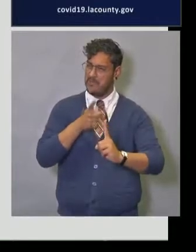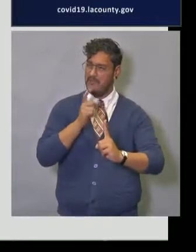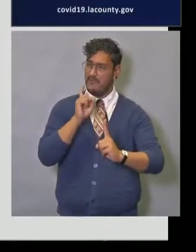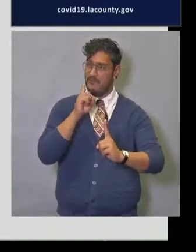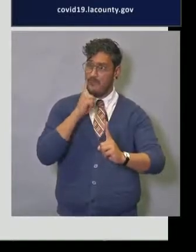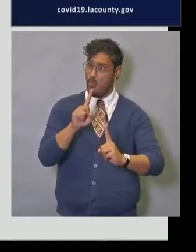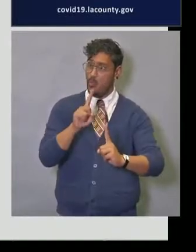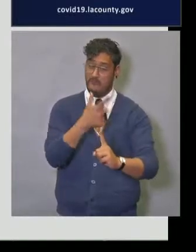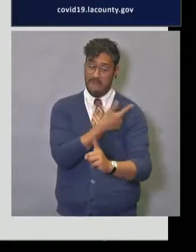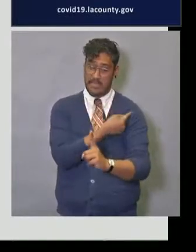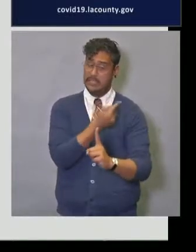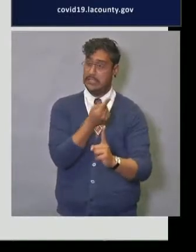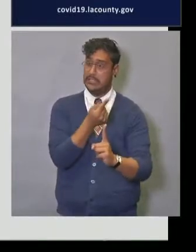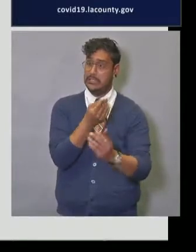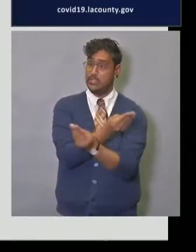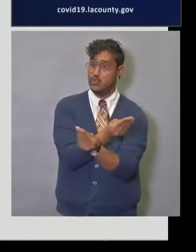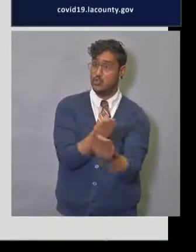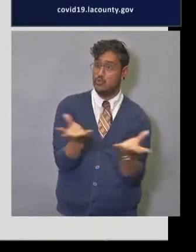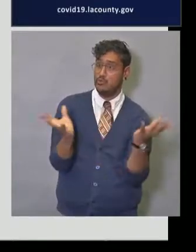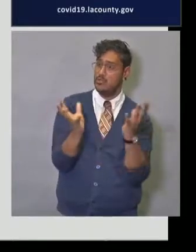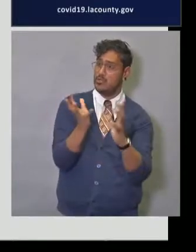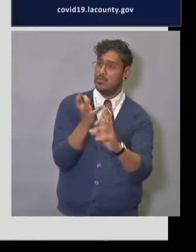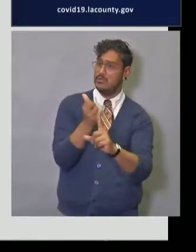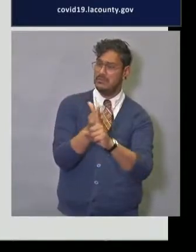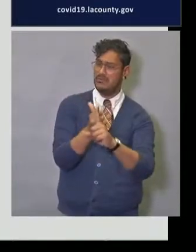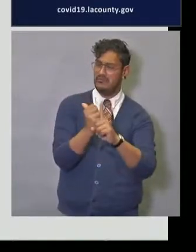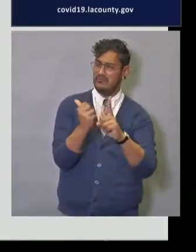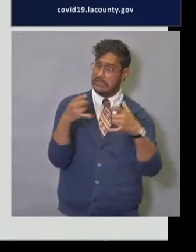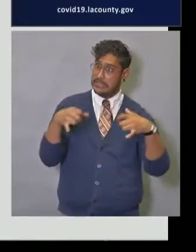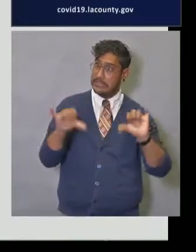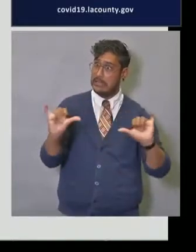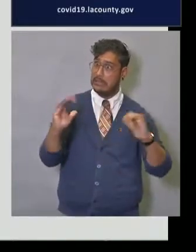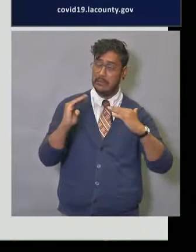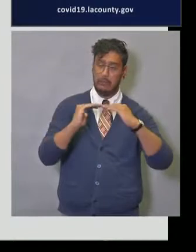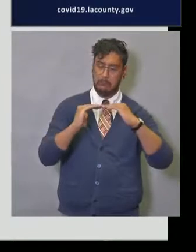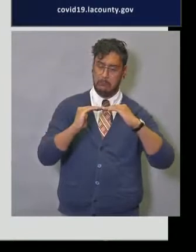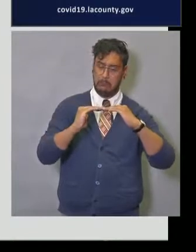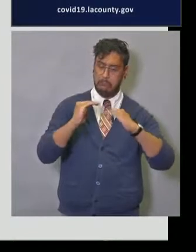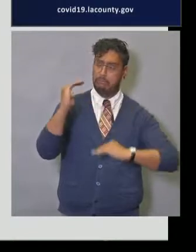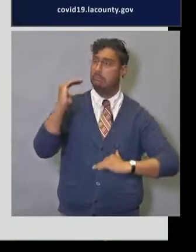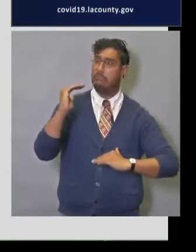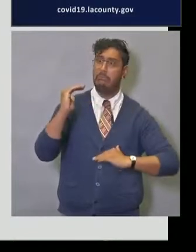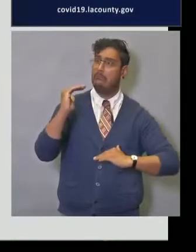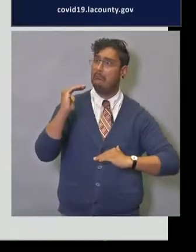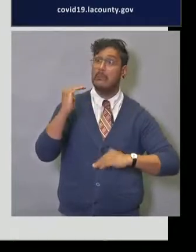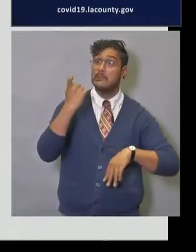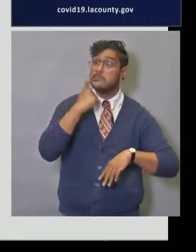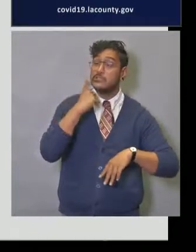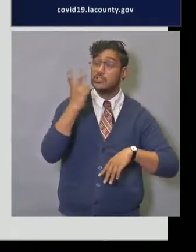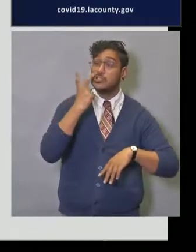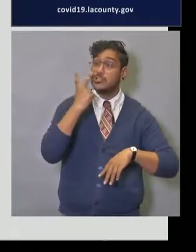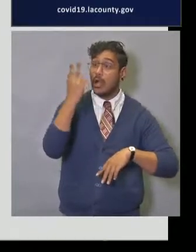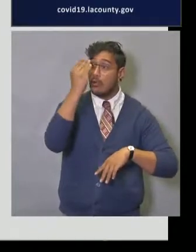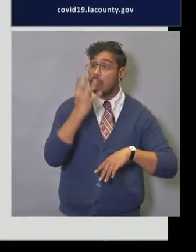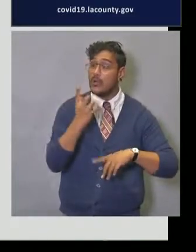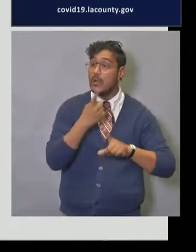so widely unequal? We saw the data from Beverly Hills